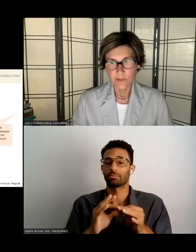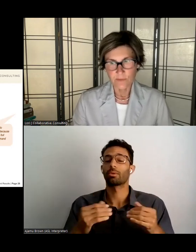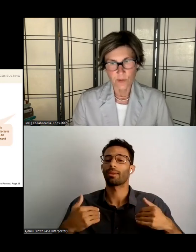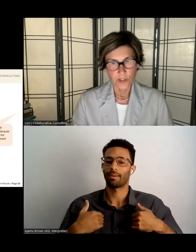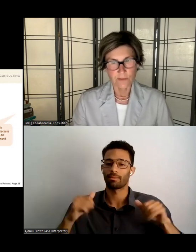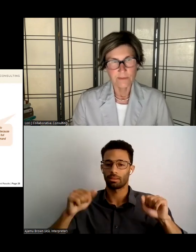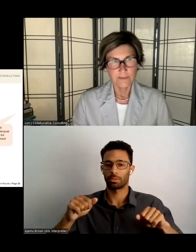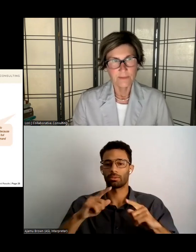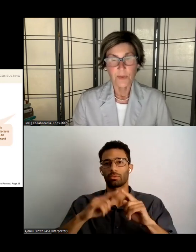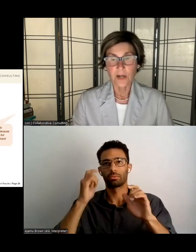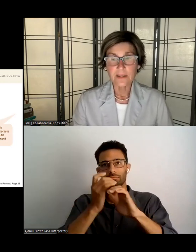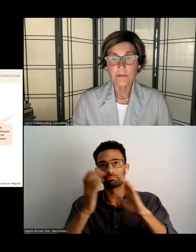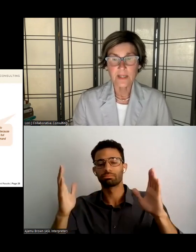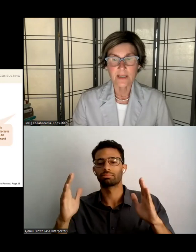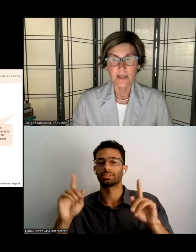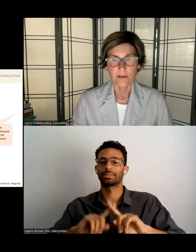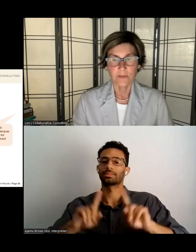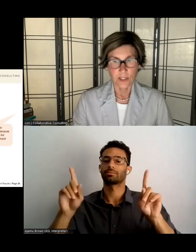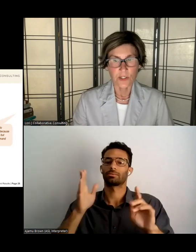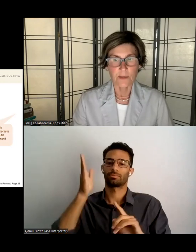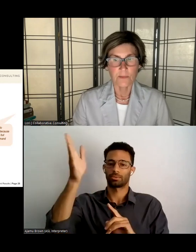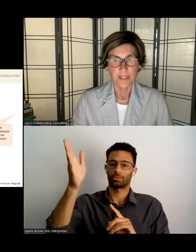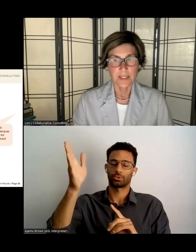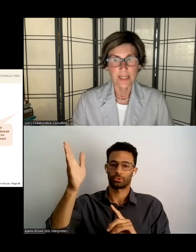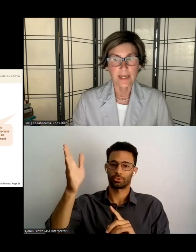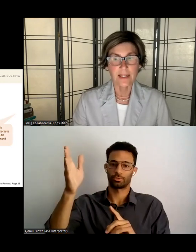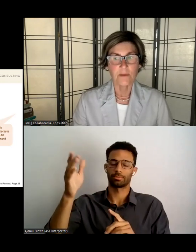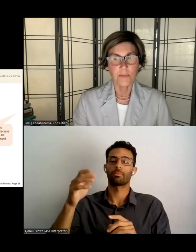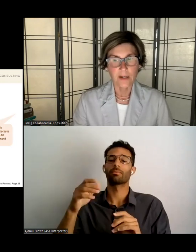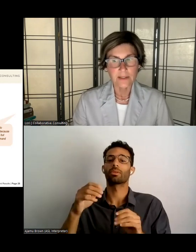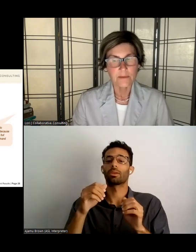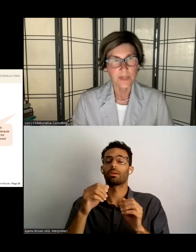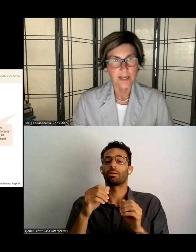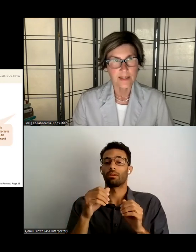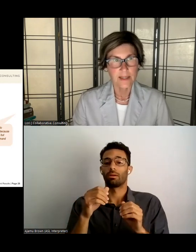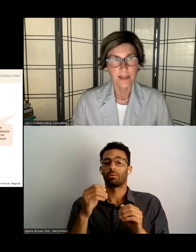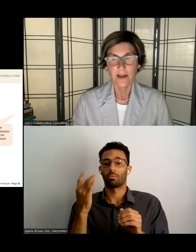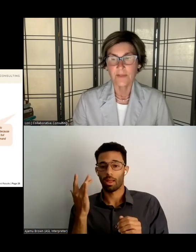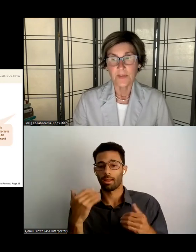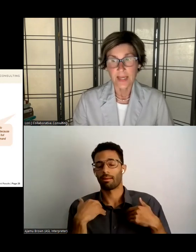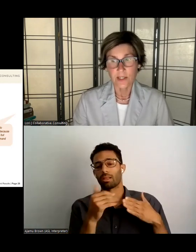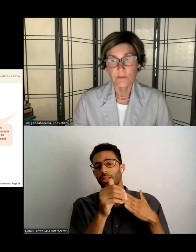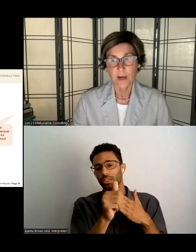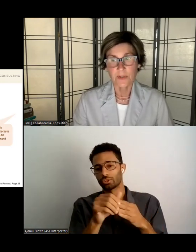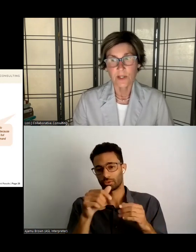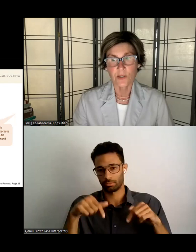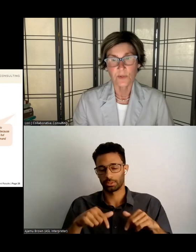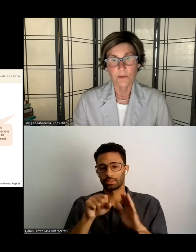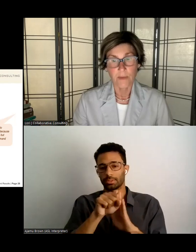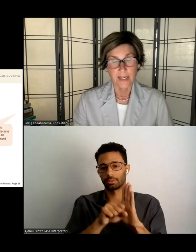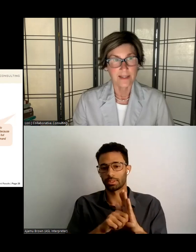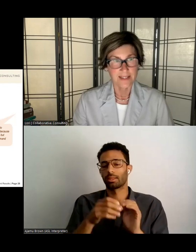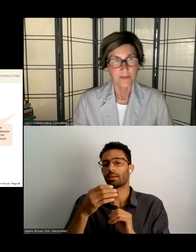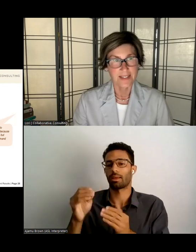a different future, partly because of leadership with the state and partly because of the aging population